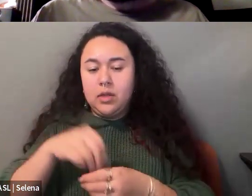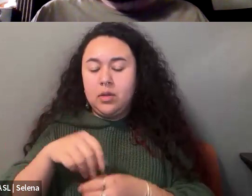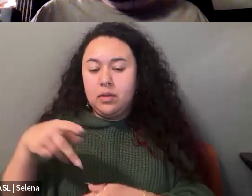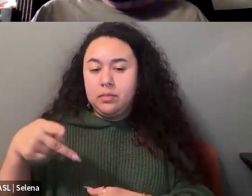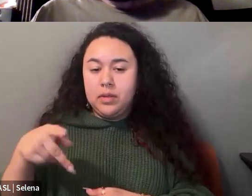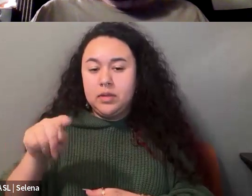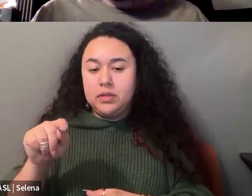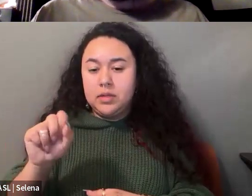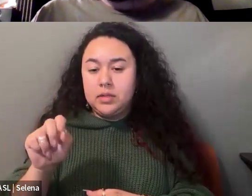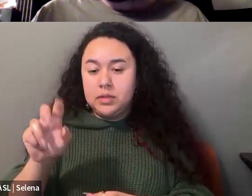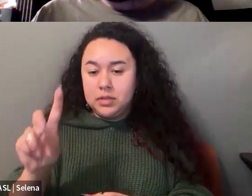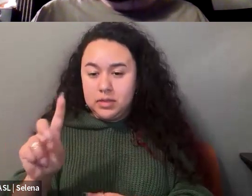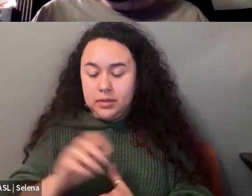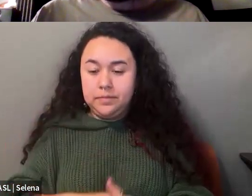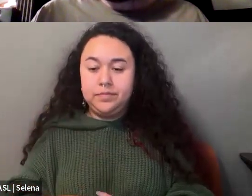PTSD.